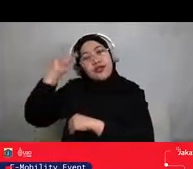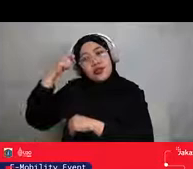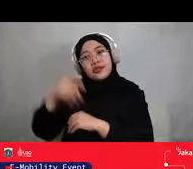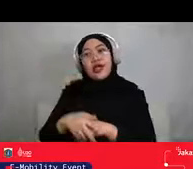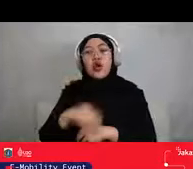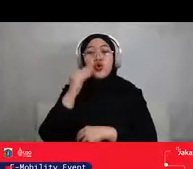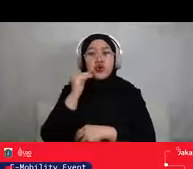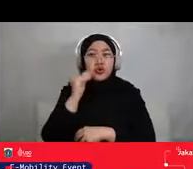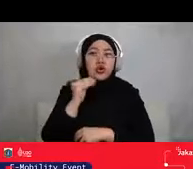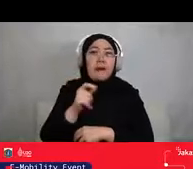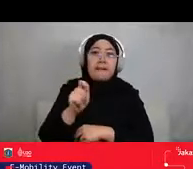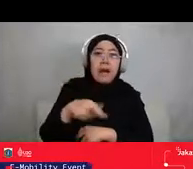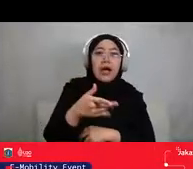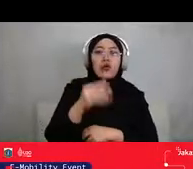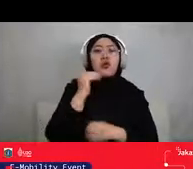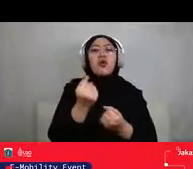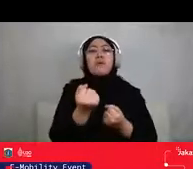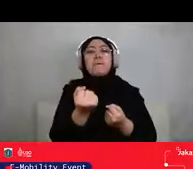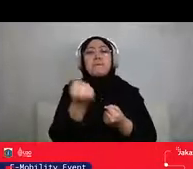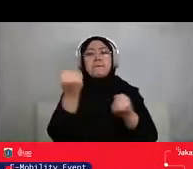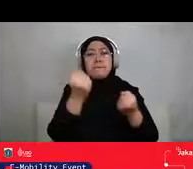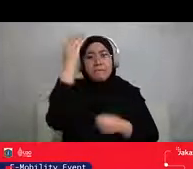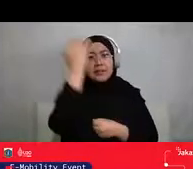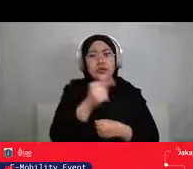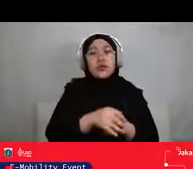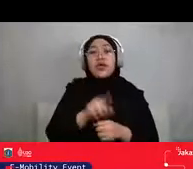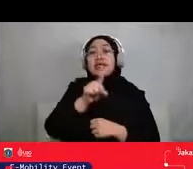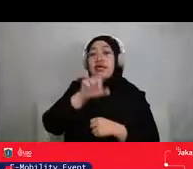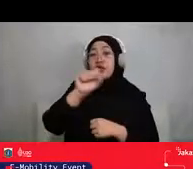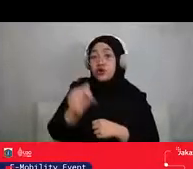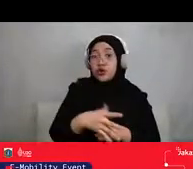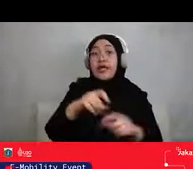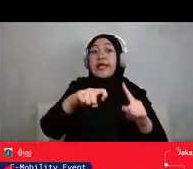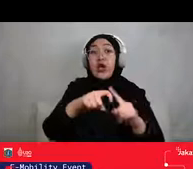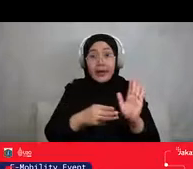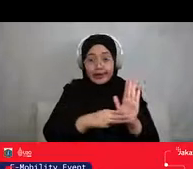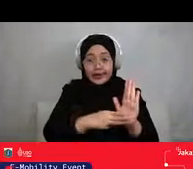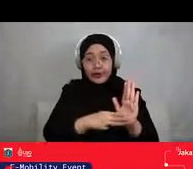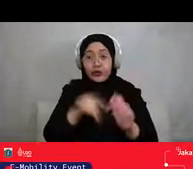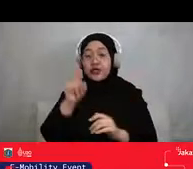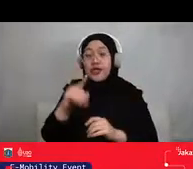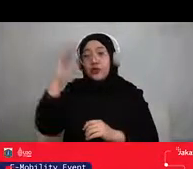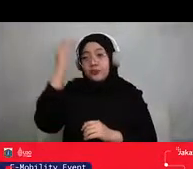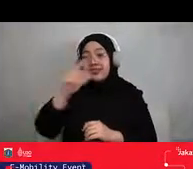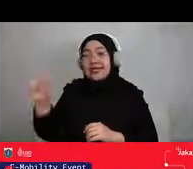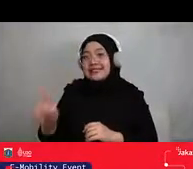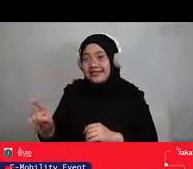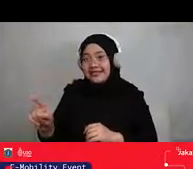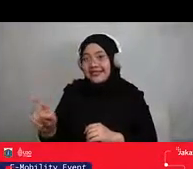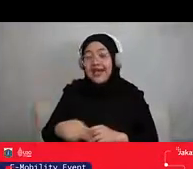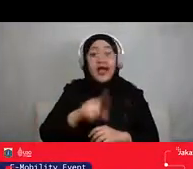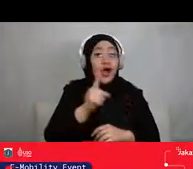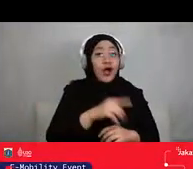up to 1 million kilometer for each of the diesel and electric buses. But in terms of number of years, we